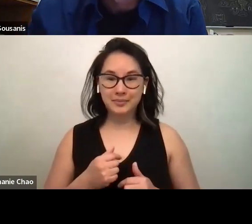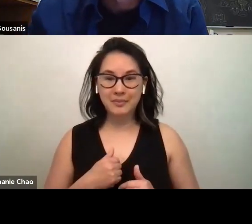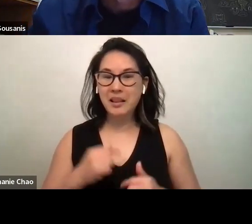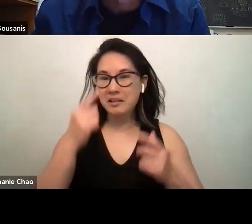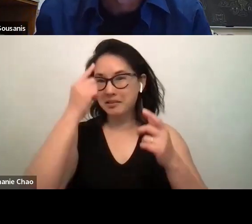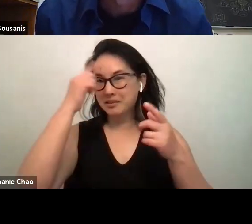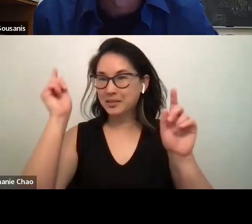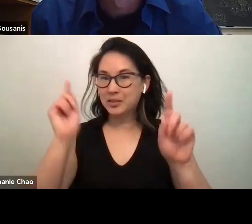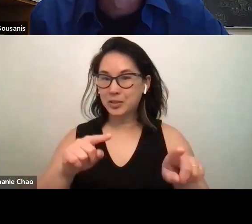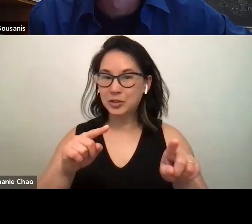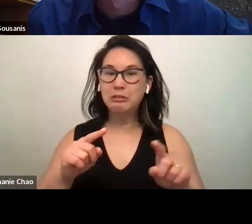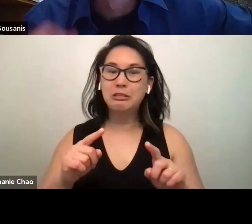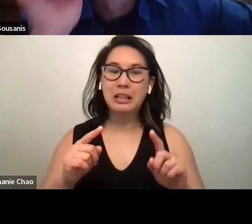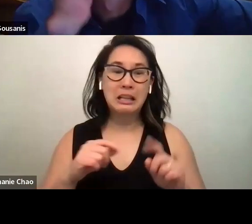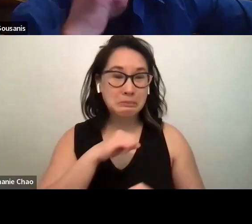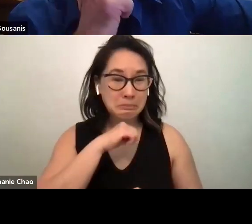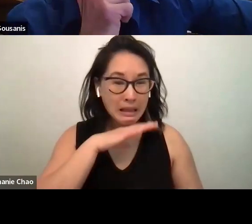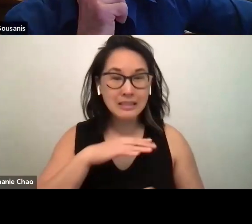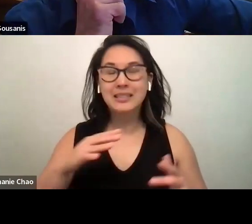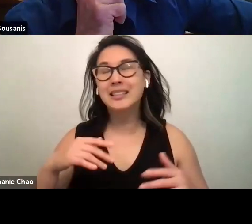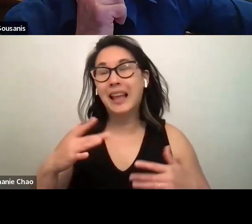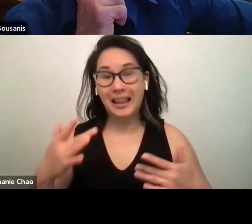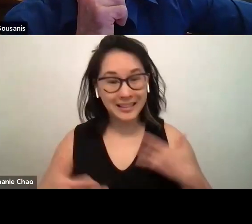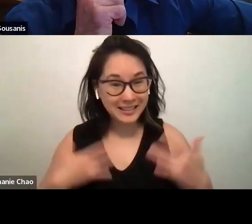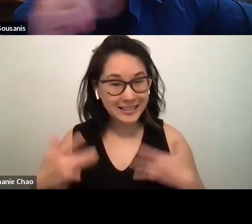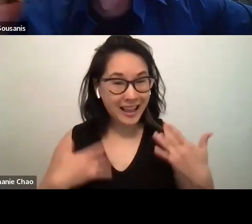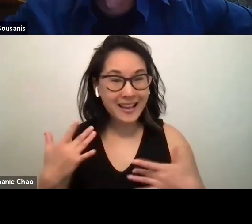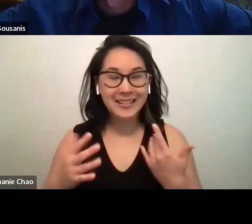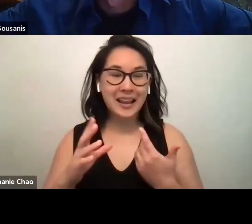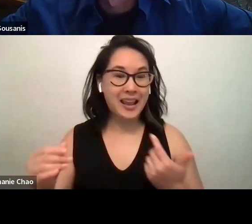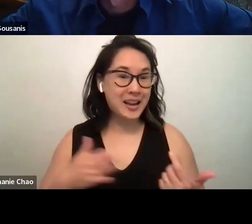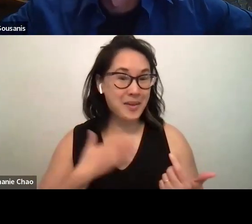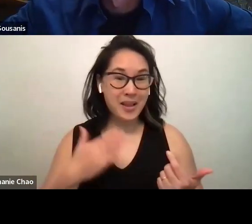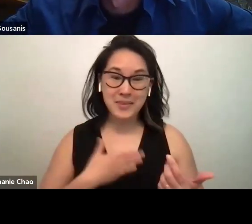is messy and exciting, and I'm happy to be here.